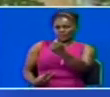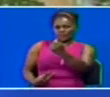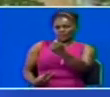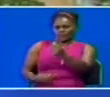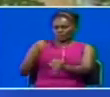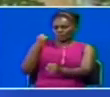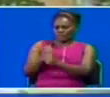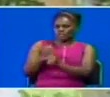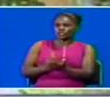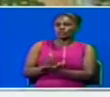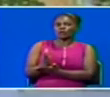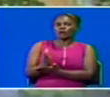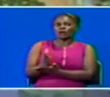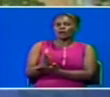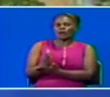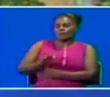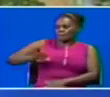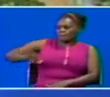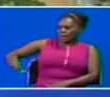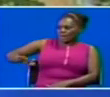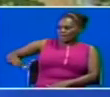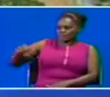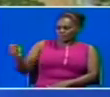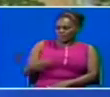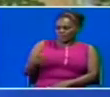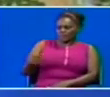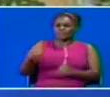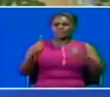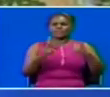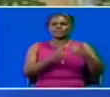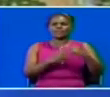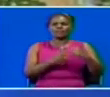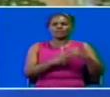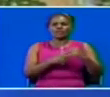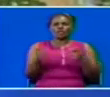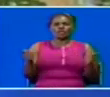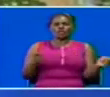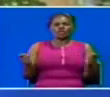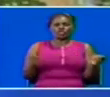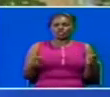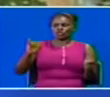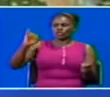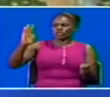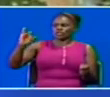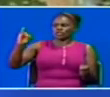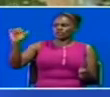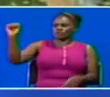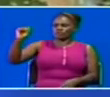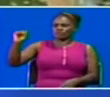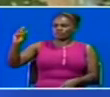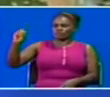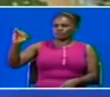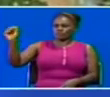to make sure that the remaining 7 months they control the IFMI system, they control